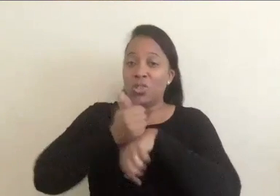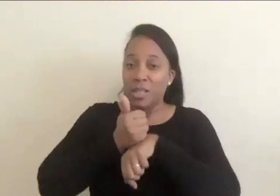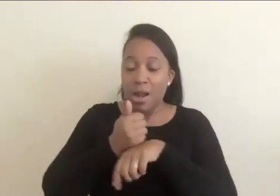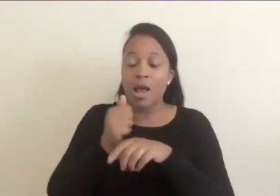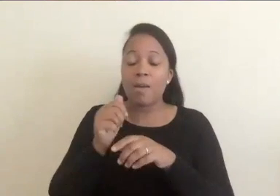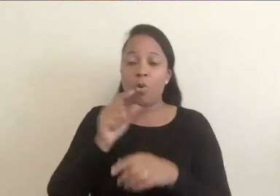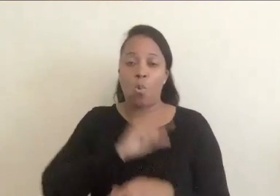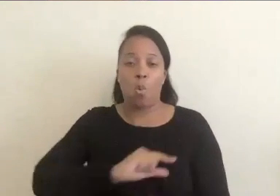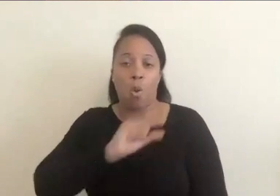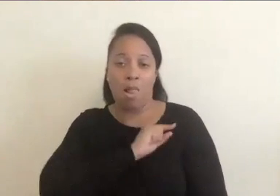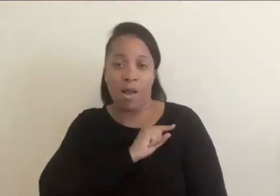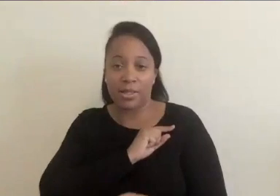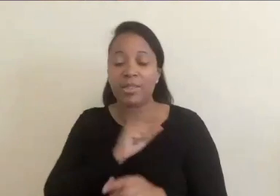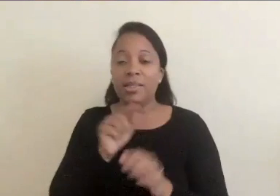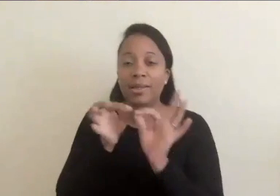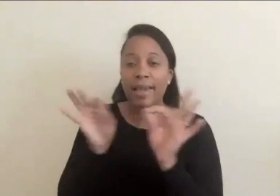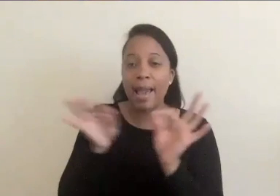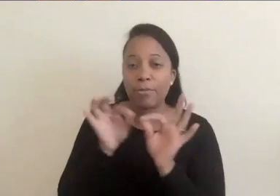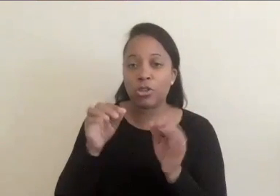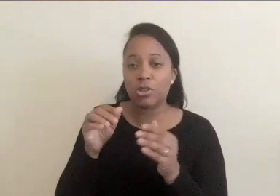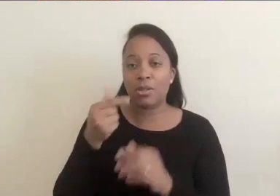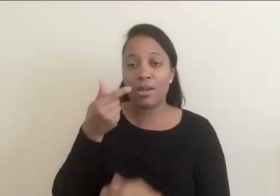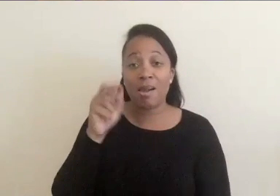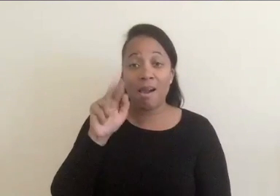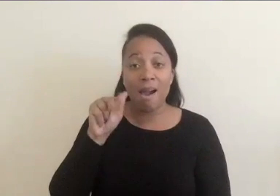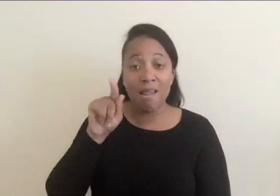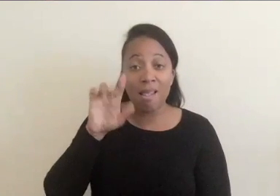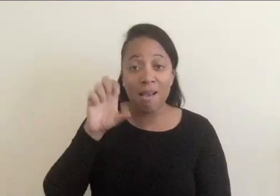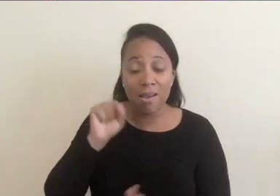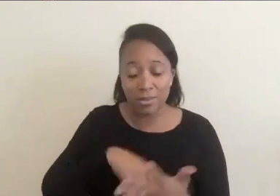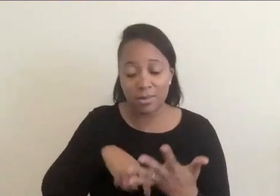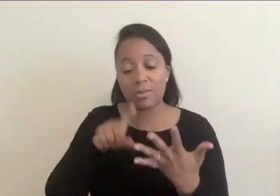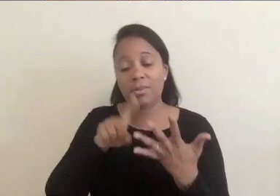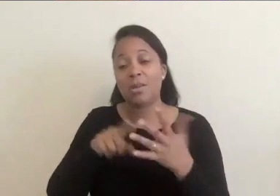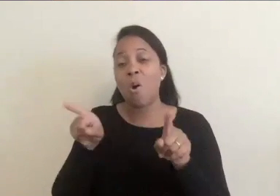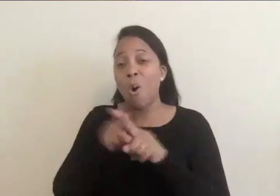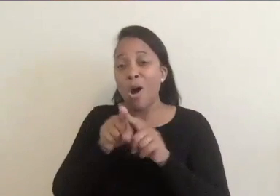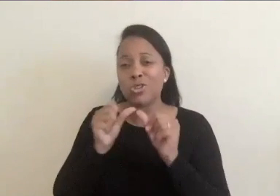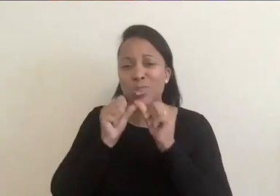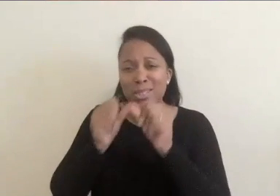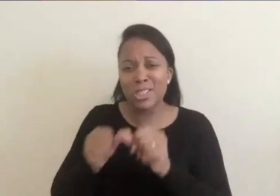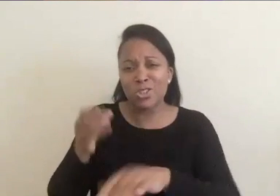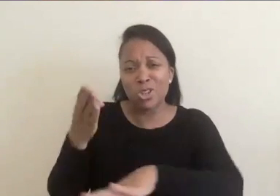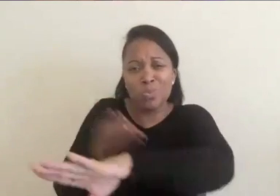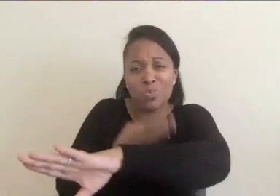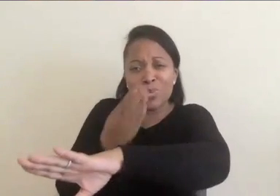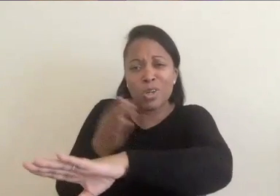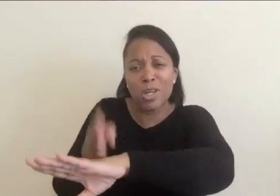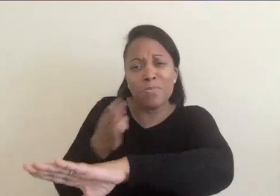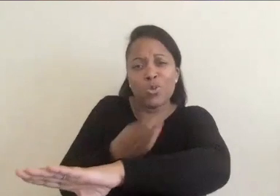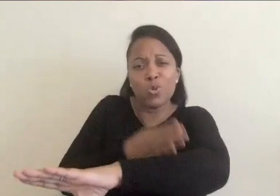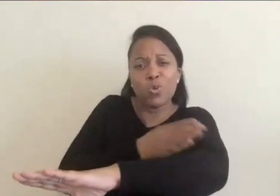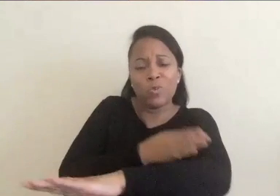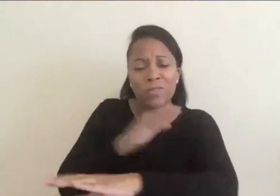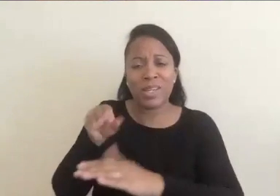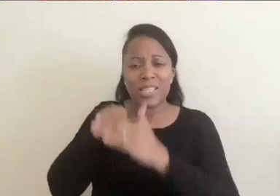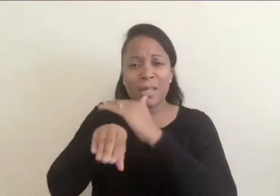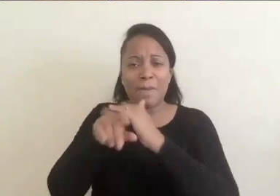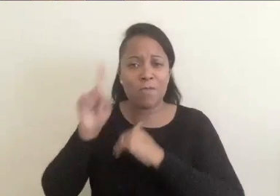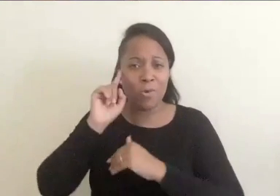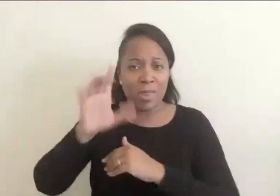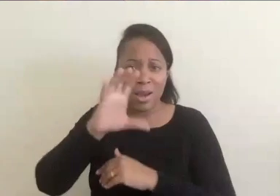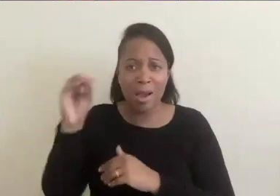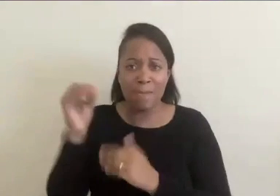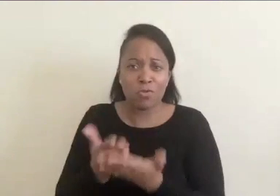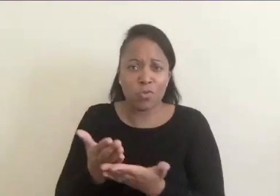set captioning quality guidelines for their institution. It's to continually improve accessibility for their